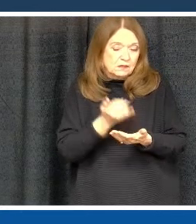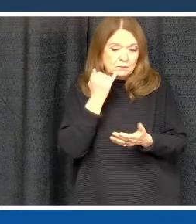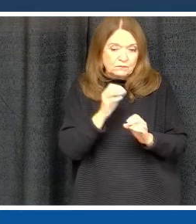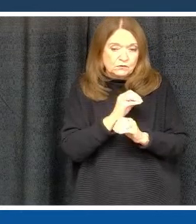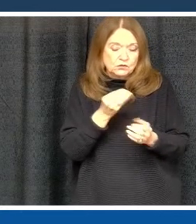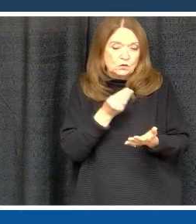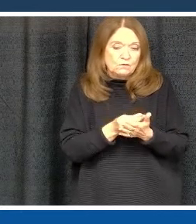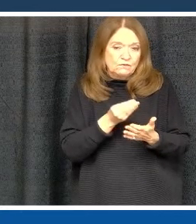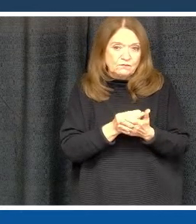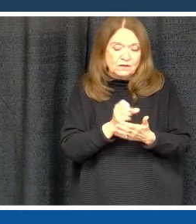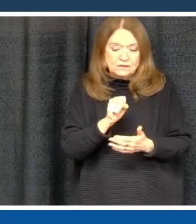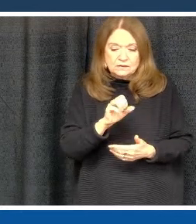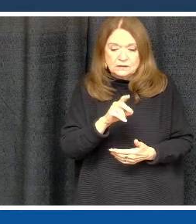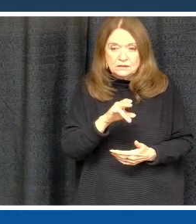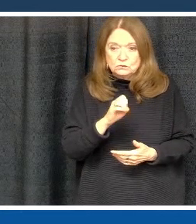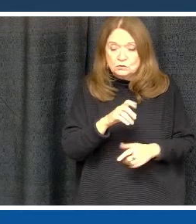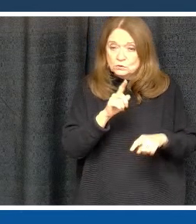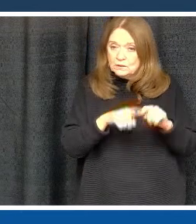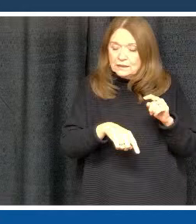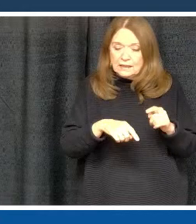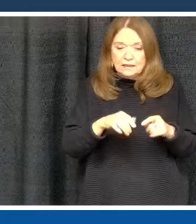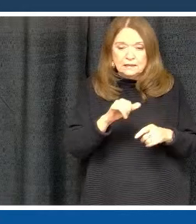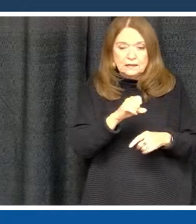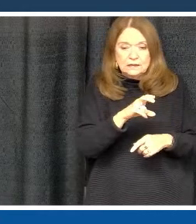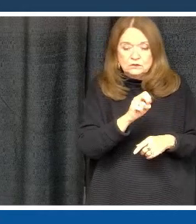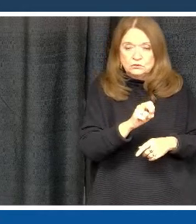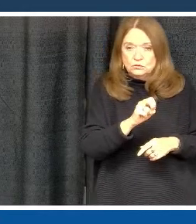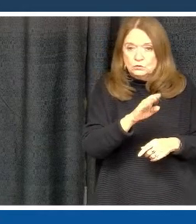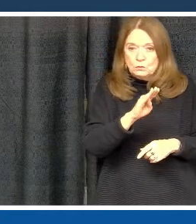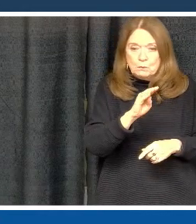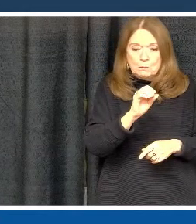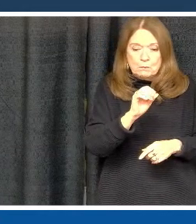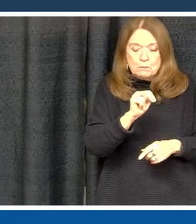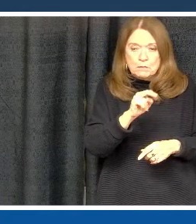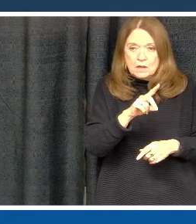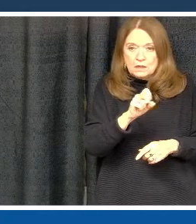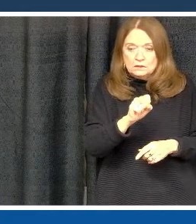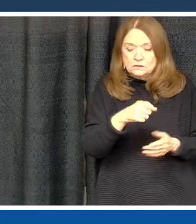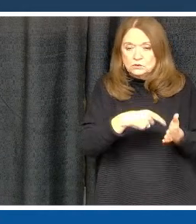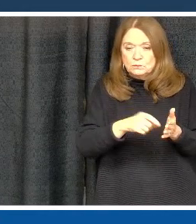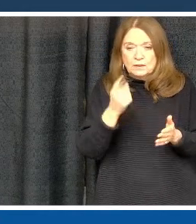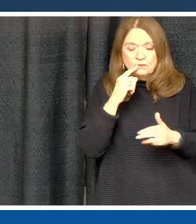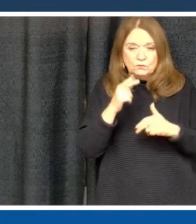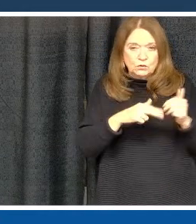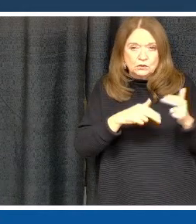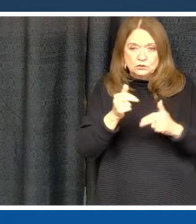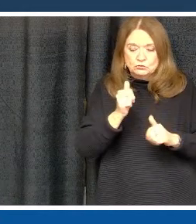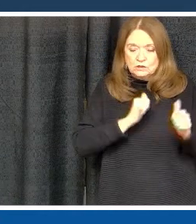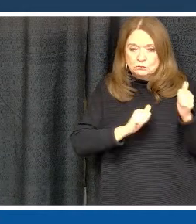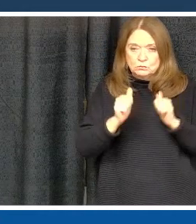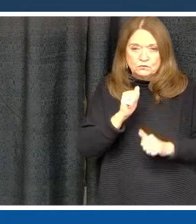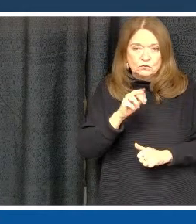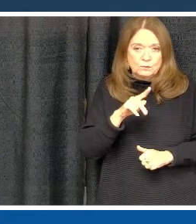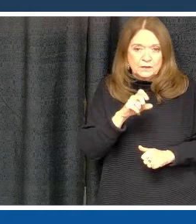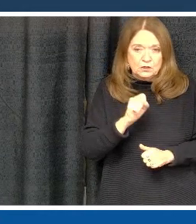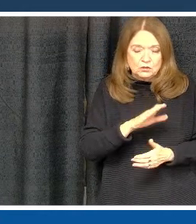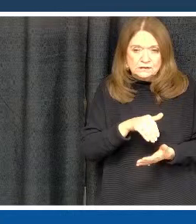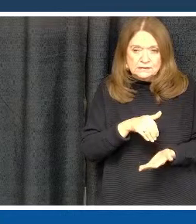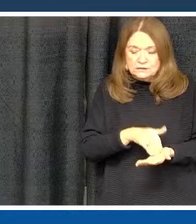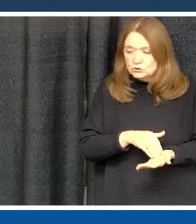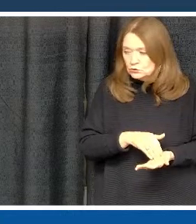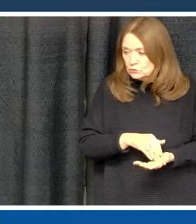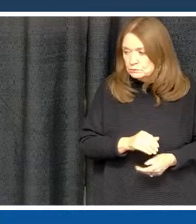source, because we cannot issue go bonds in order to pay for the construction of the Performing Arts Center. Thank